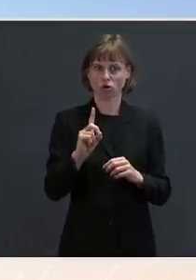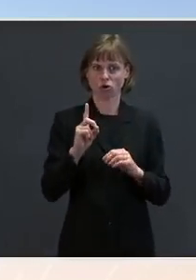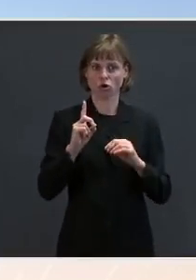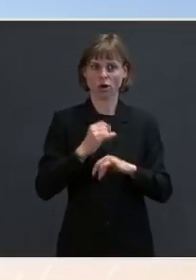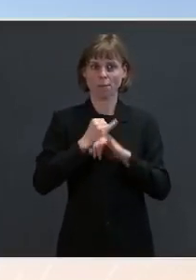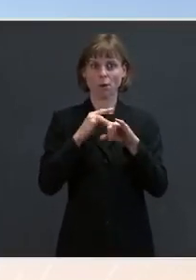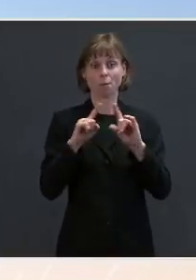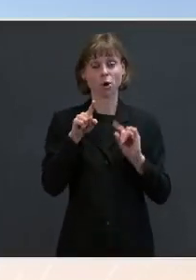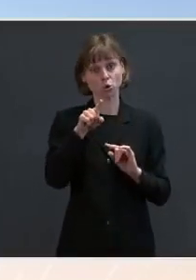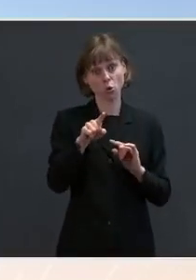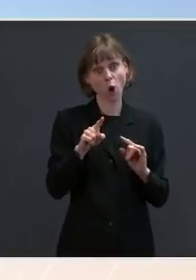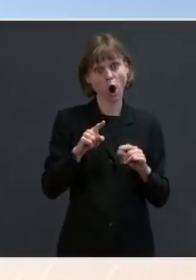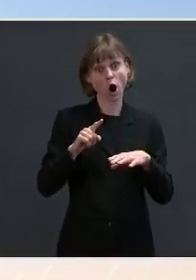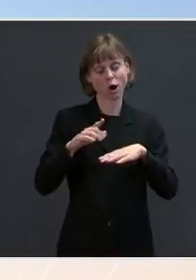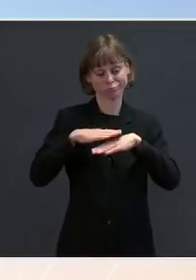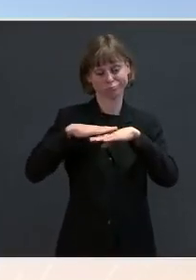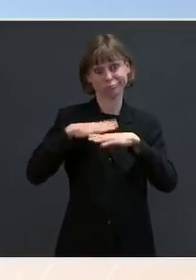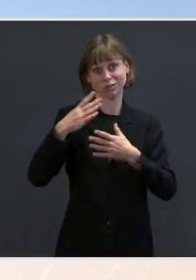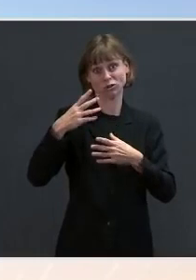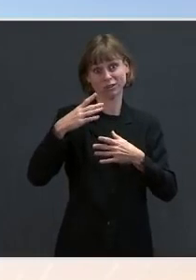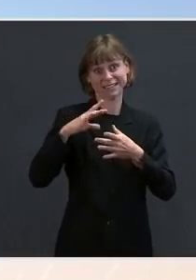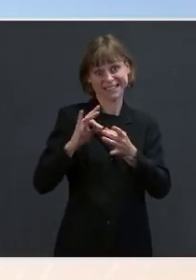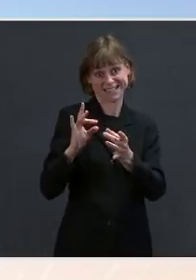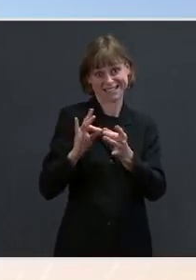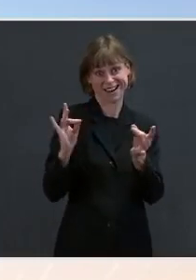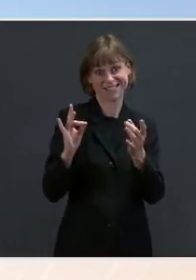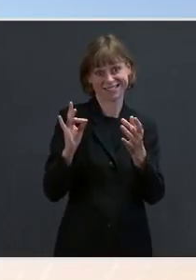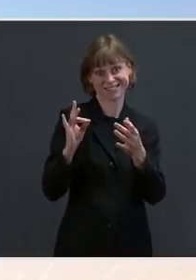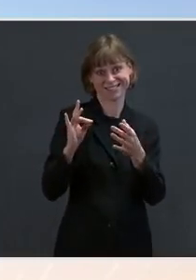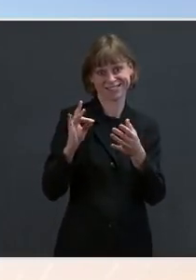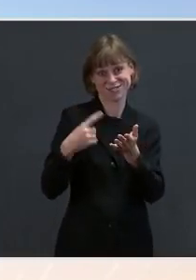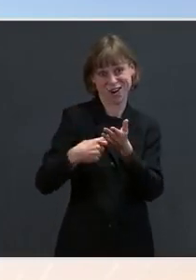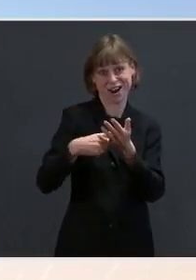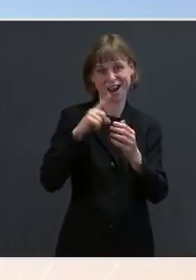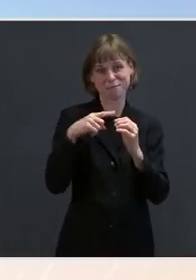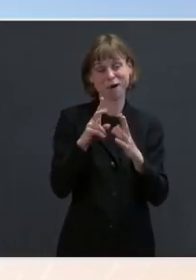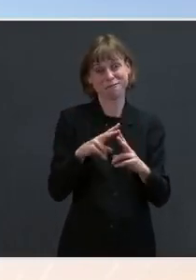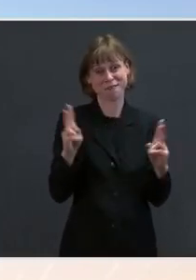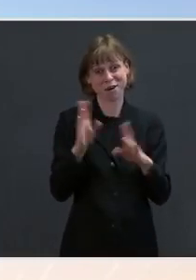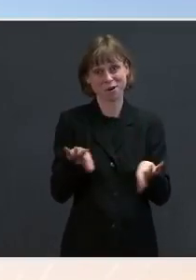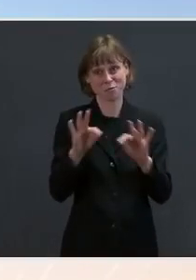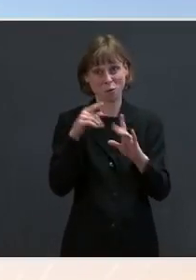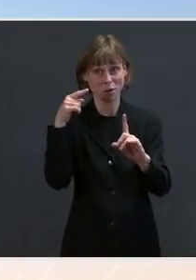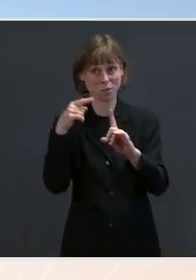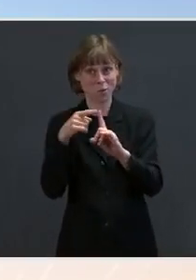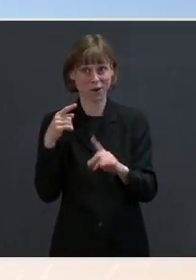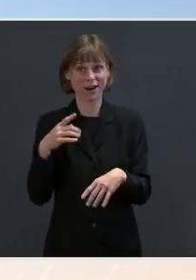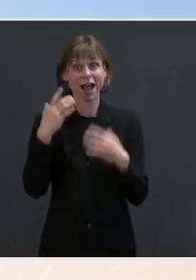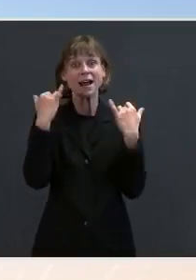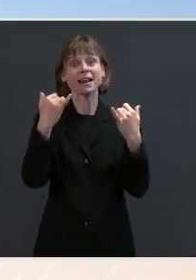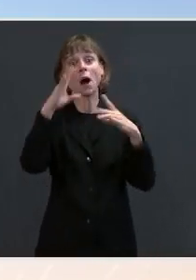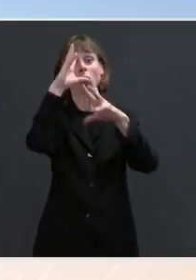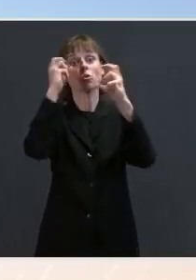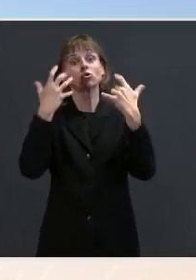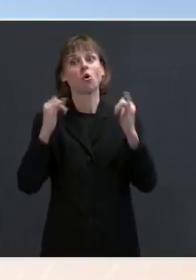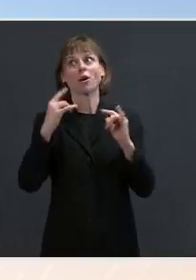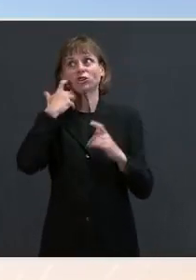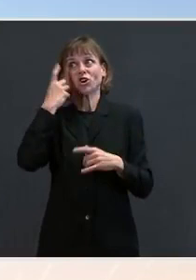on an incredibly important point in that now that we're at the stage where the president just announced we'll have enough vaccines to